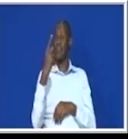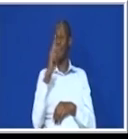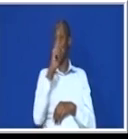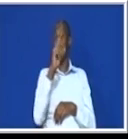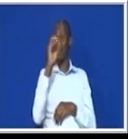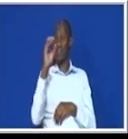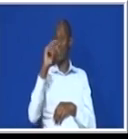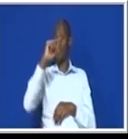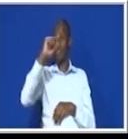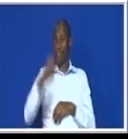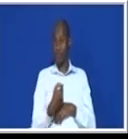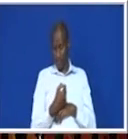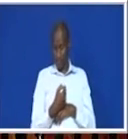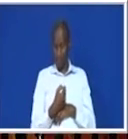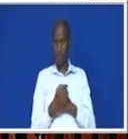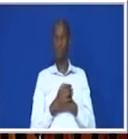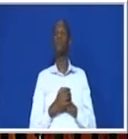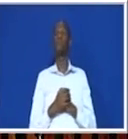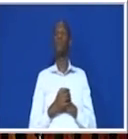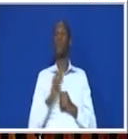100,000s. Okay, Lana?